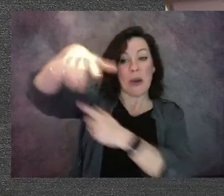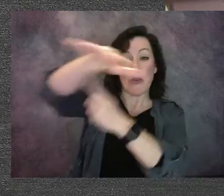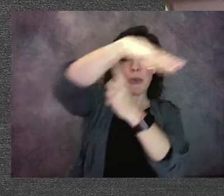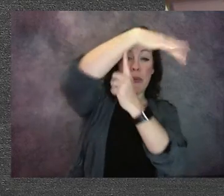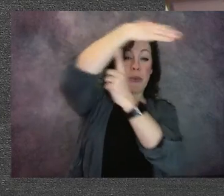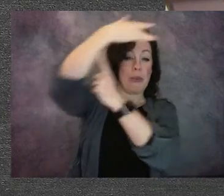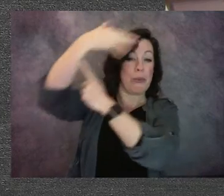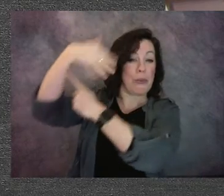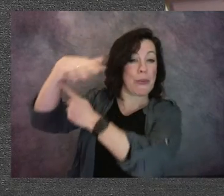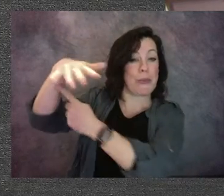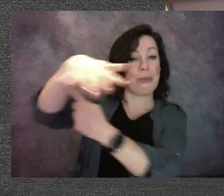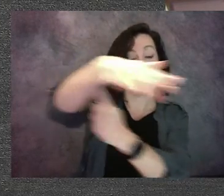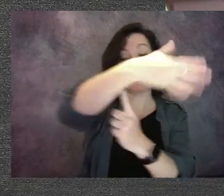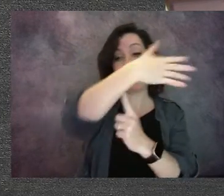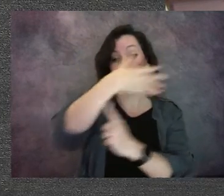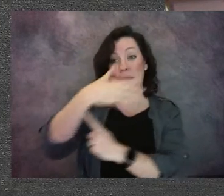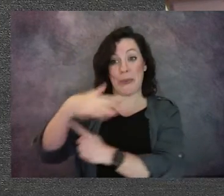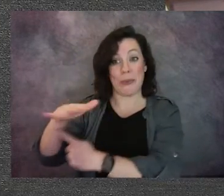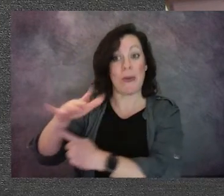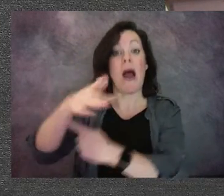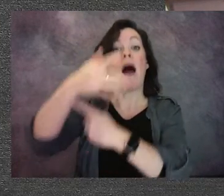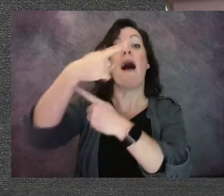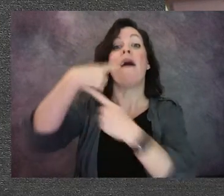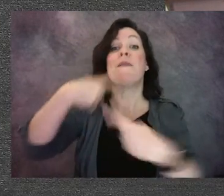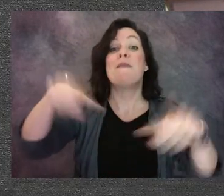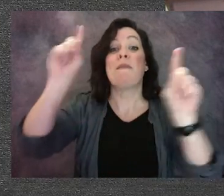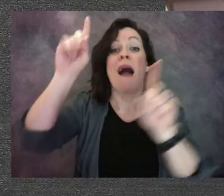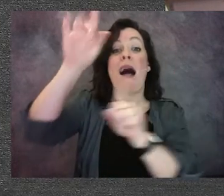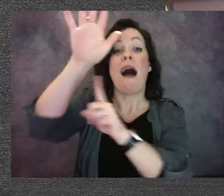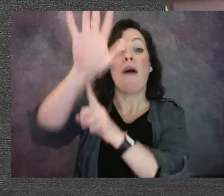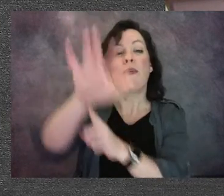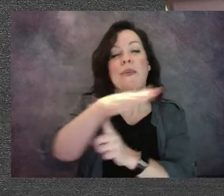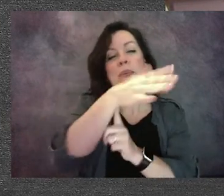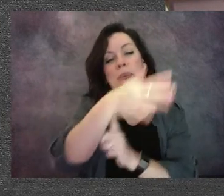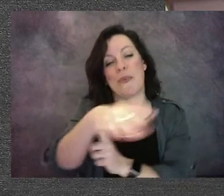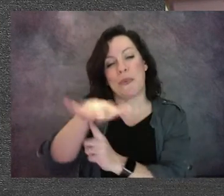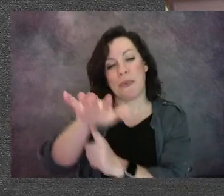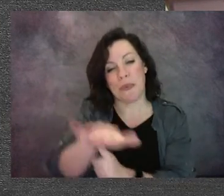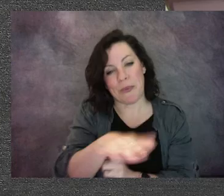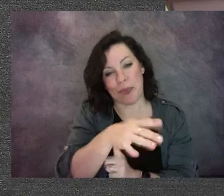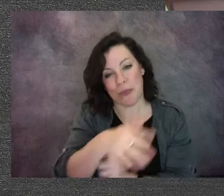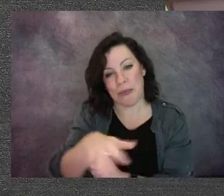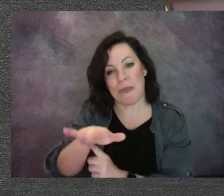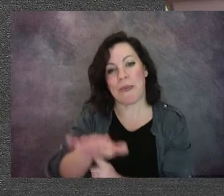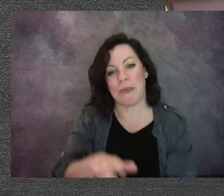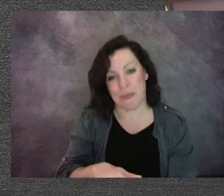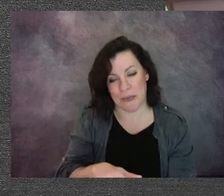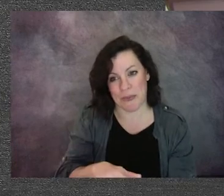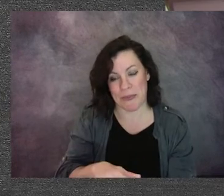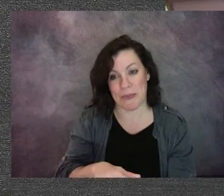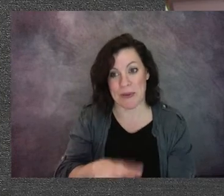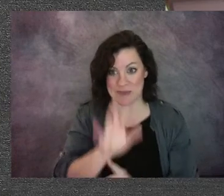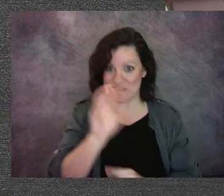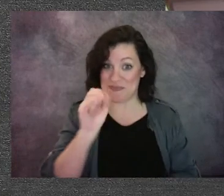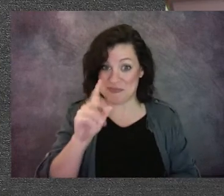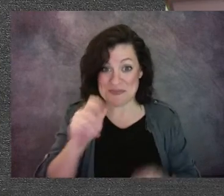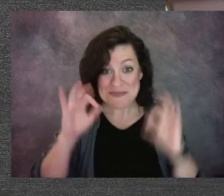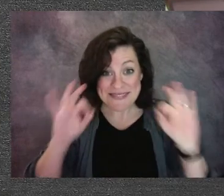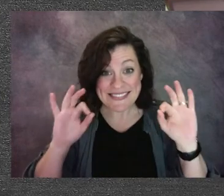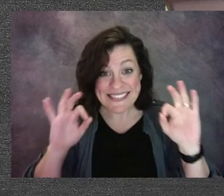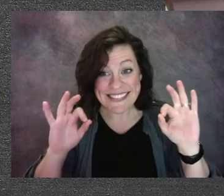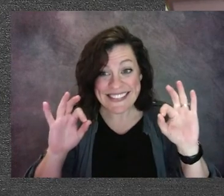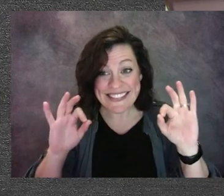Twirling, whirling all around. Till at last they touch the ground. Let's do it one more